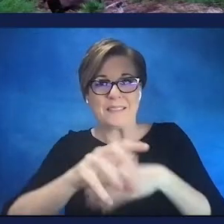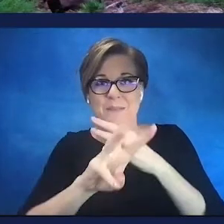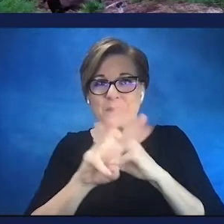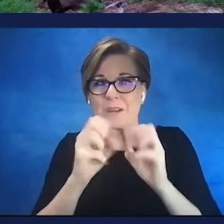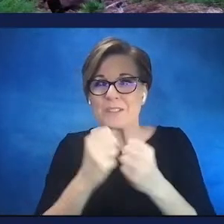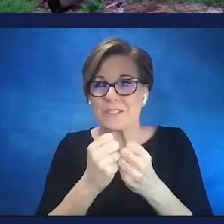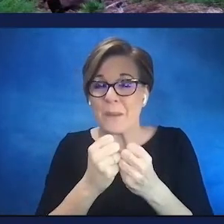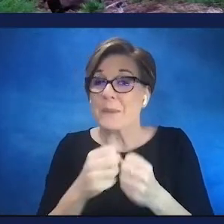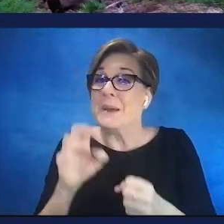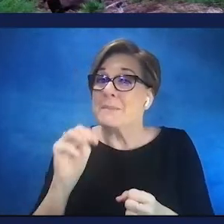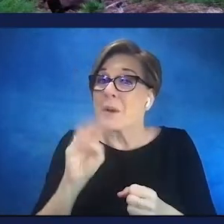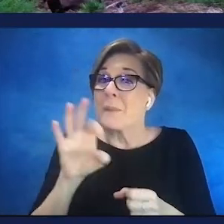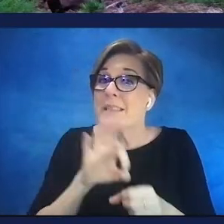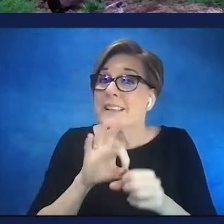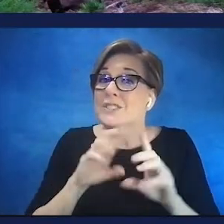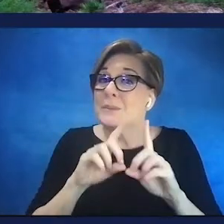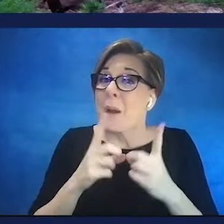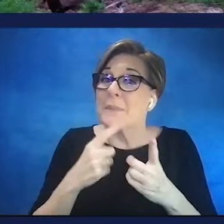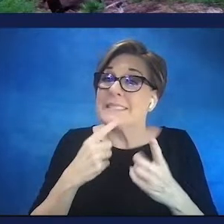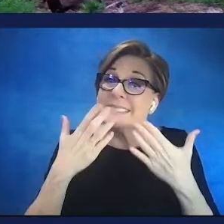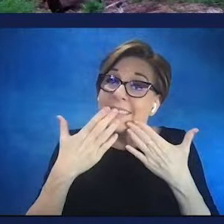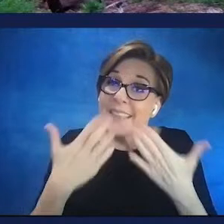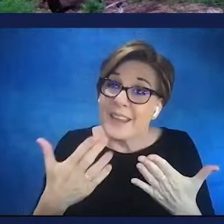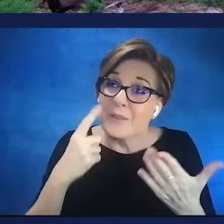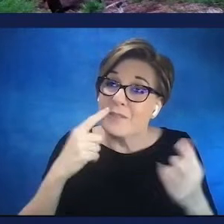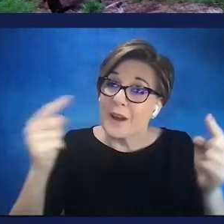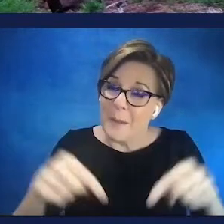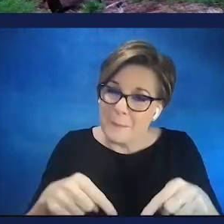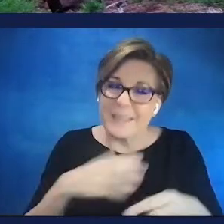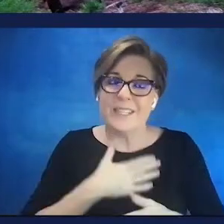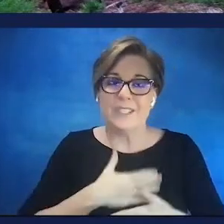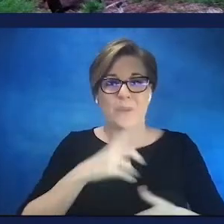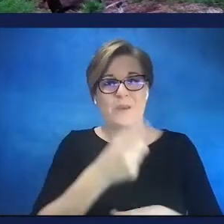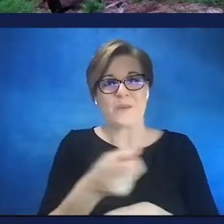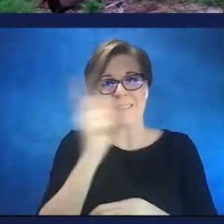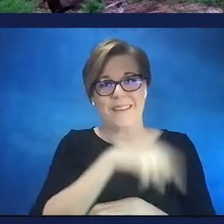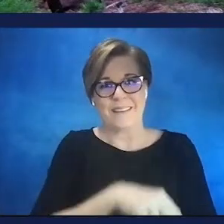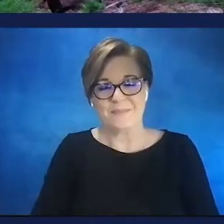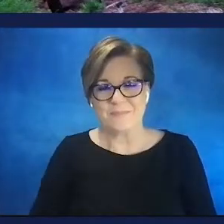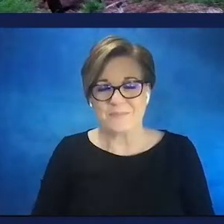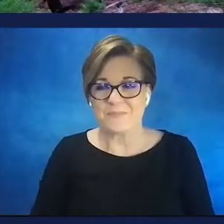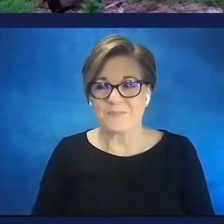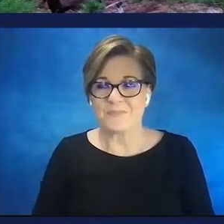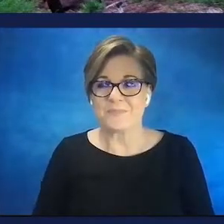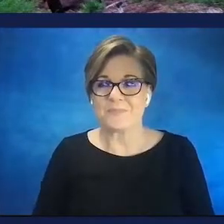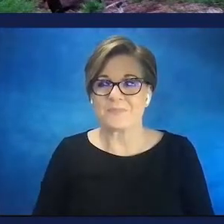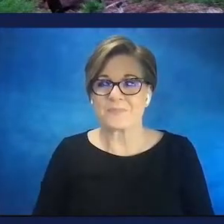all of us at the Maricopa County Elections, thank you for attending and have a great day.